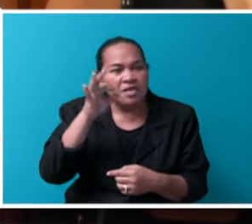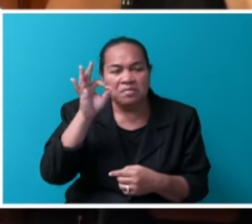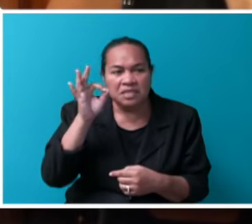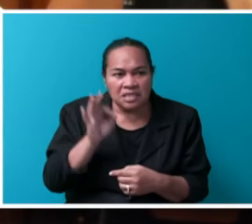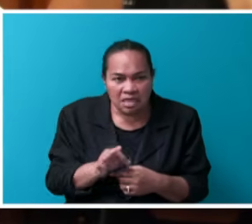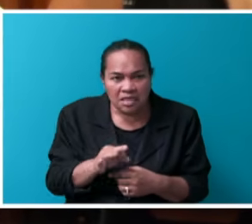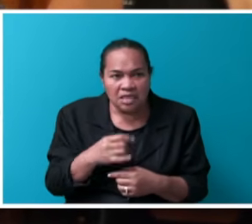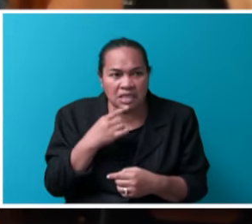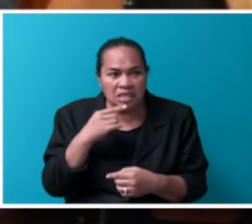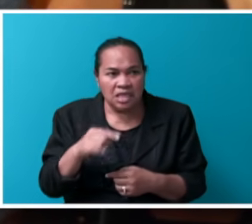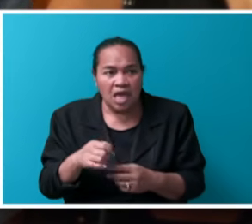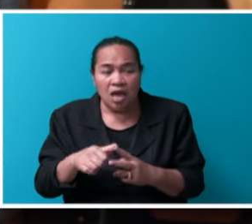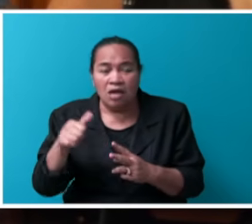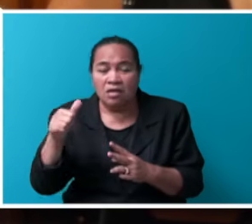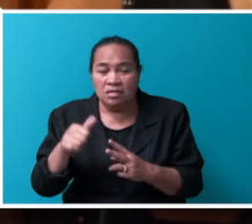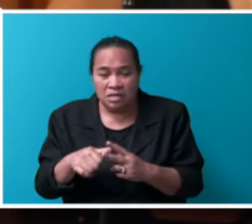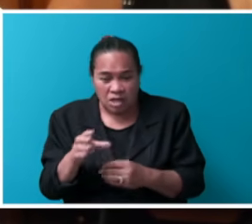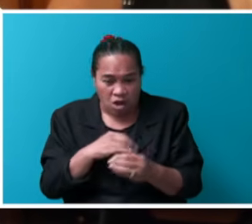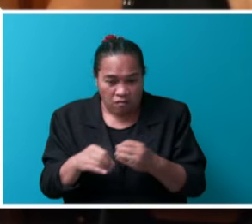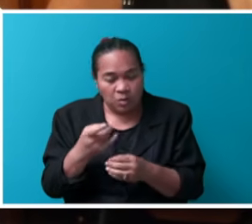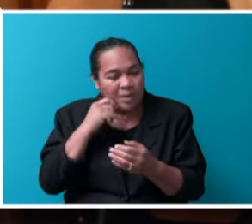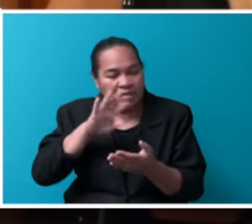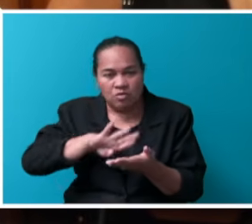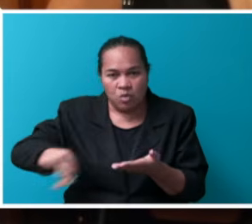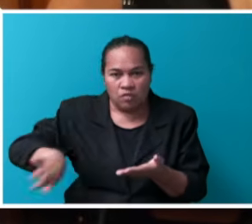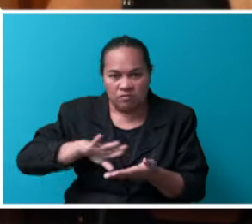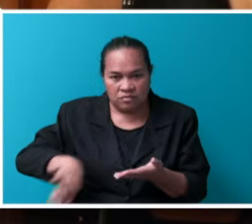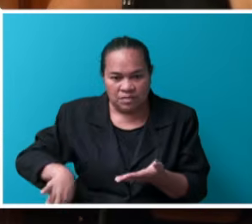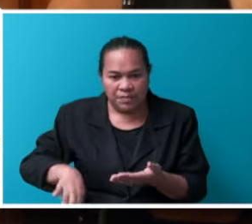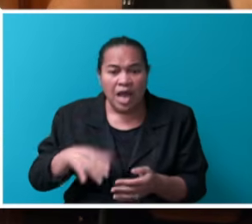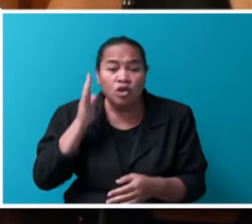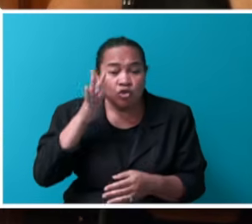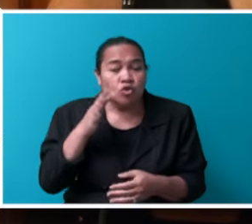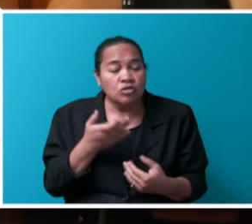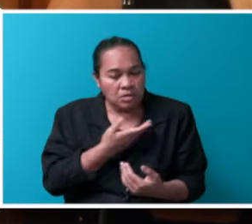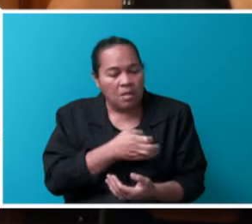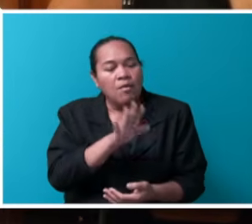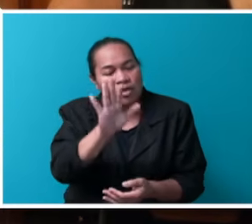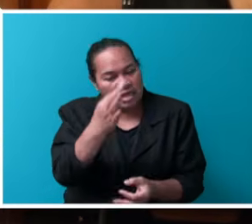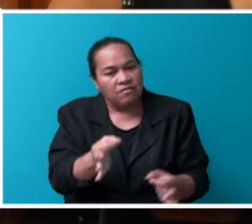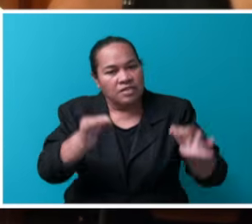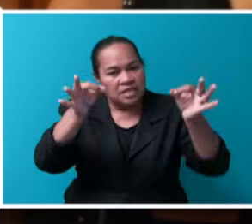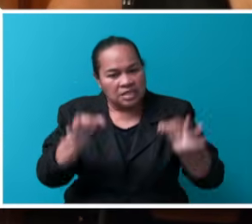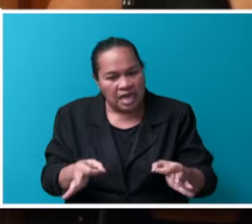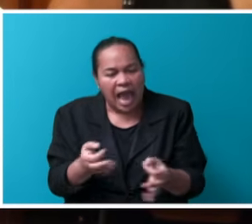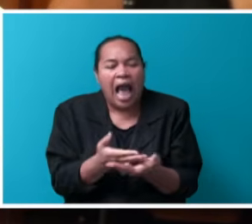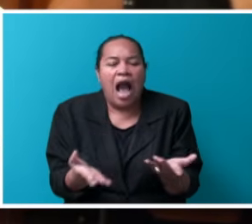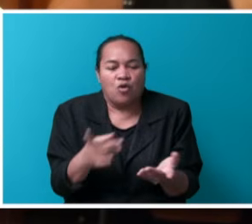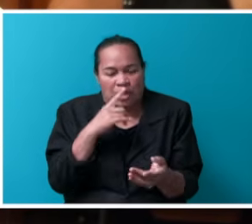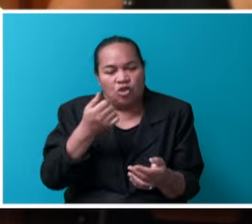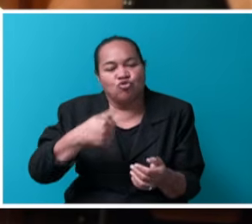for administrative and office expenses, will be removed. Schools will be empowered to decide how best to use the